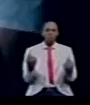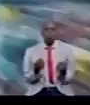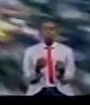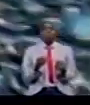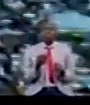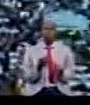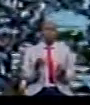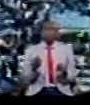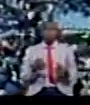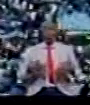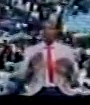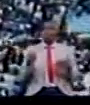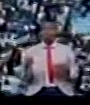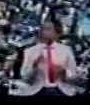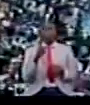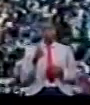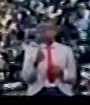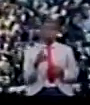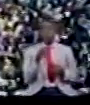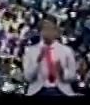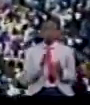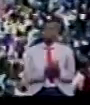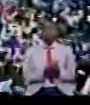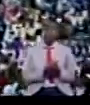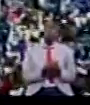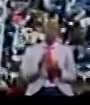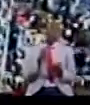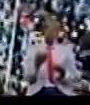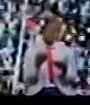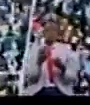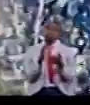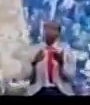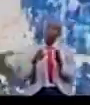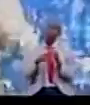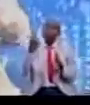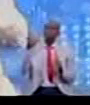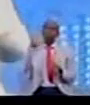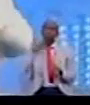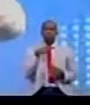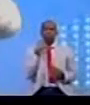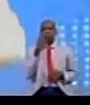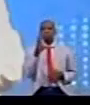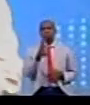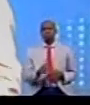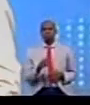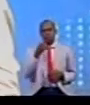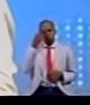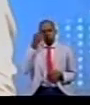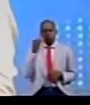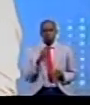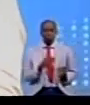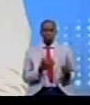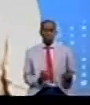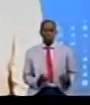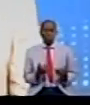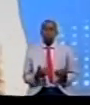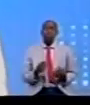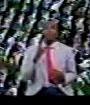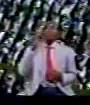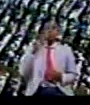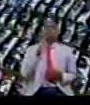We want to pray and say, God, all these storms of affliction, affliction in form of